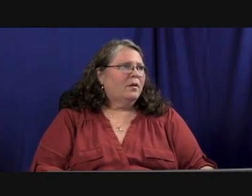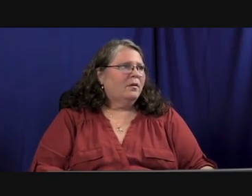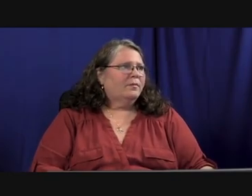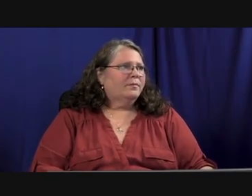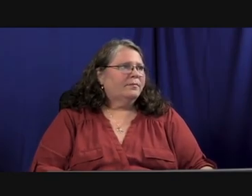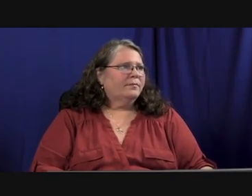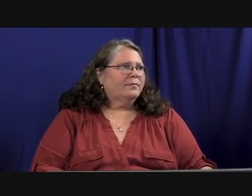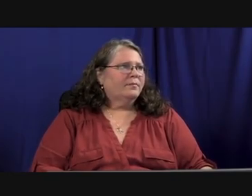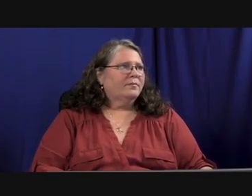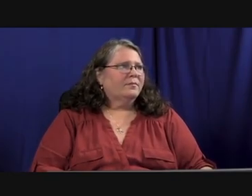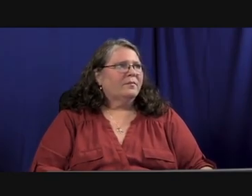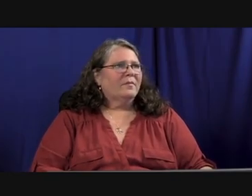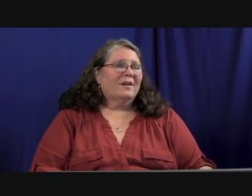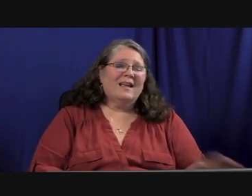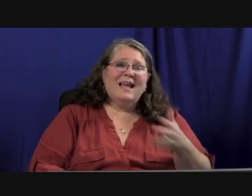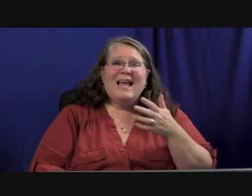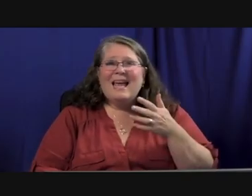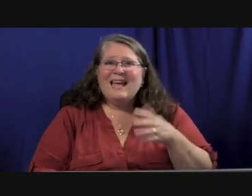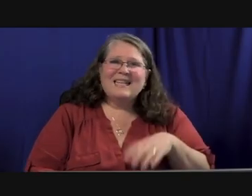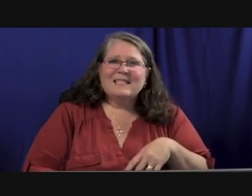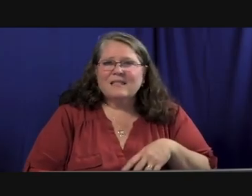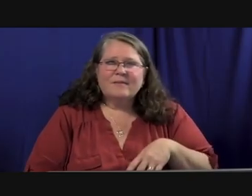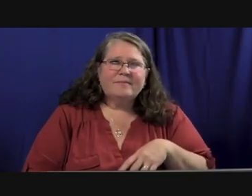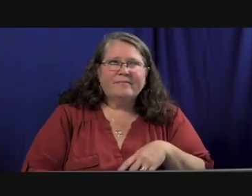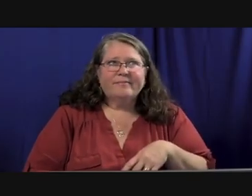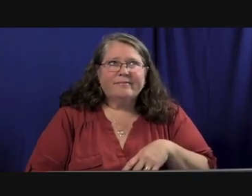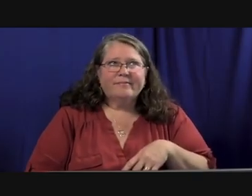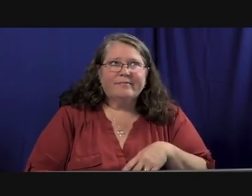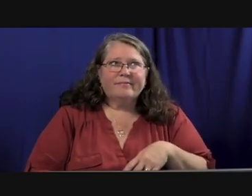And let me read over my notes just a second.